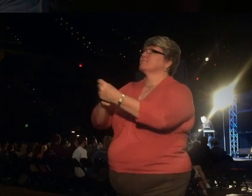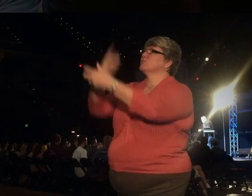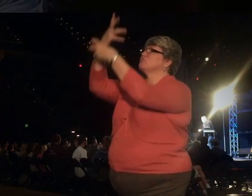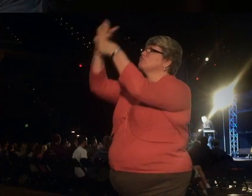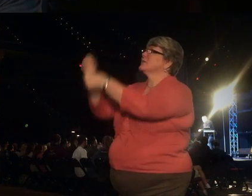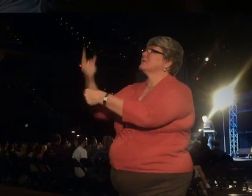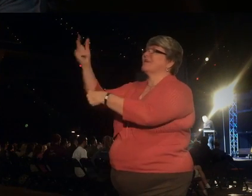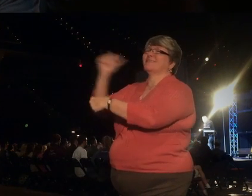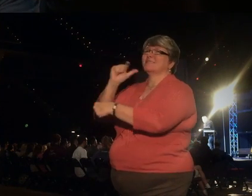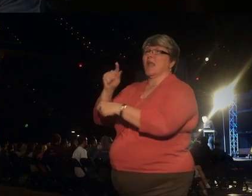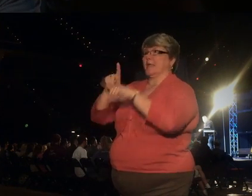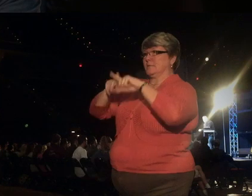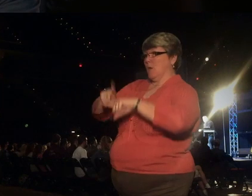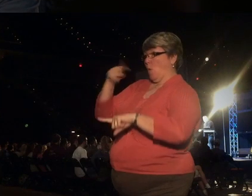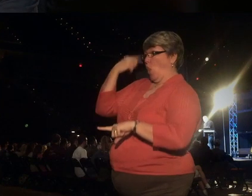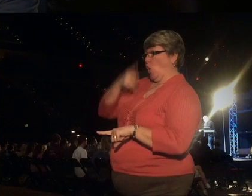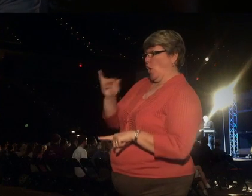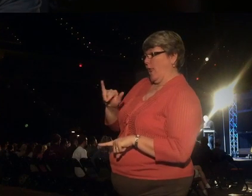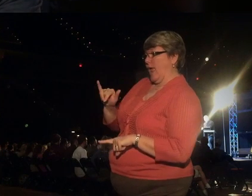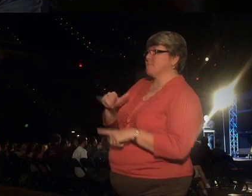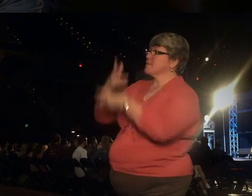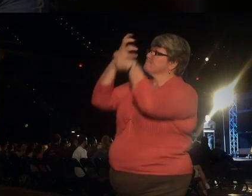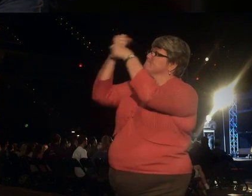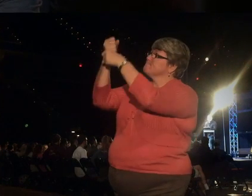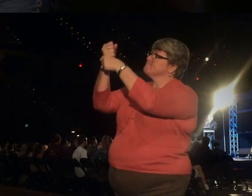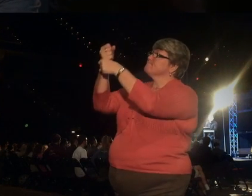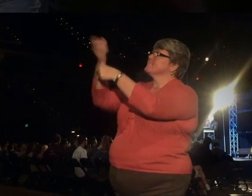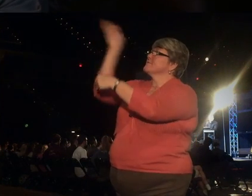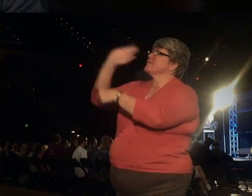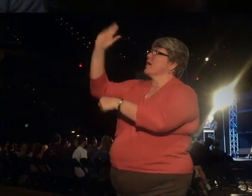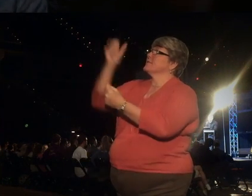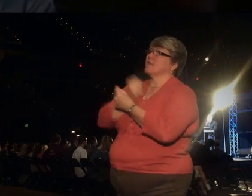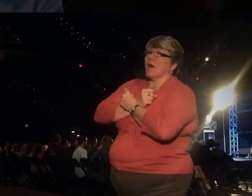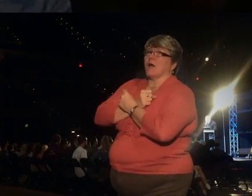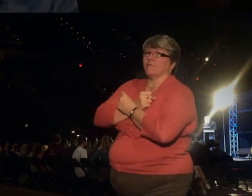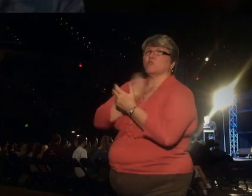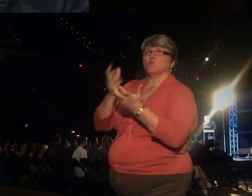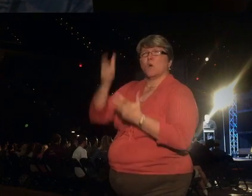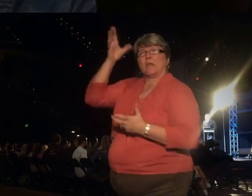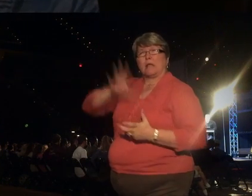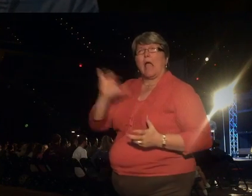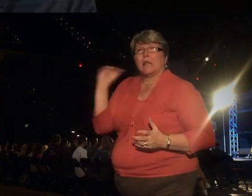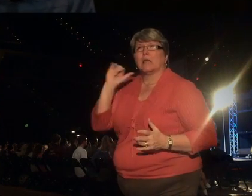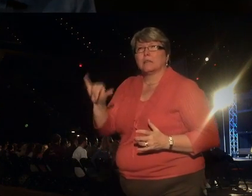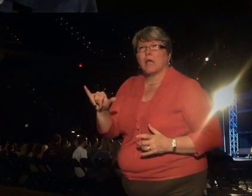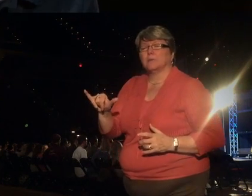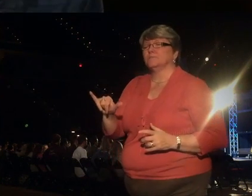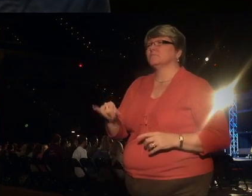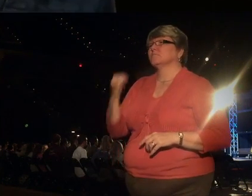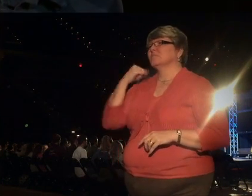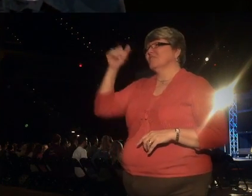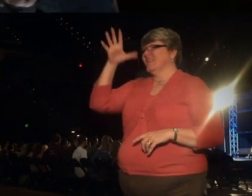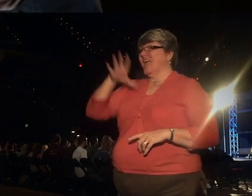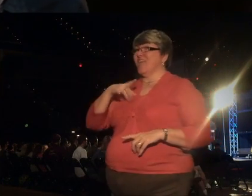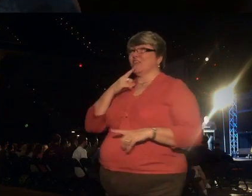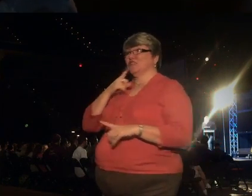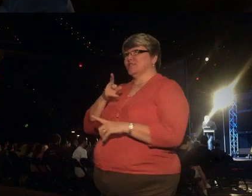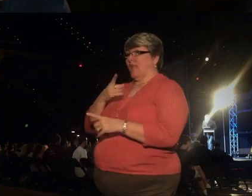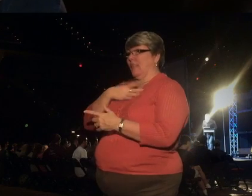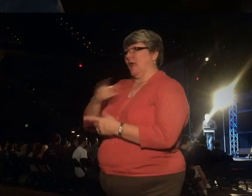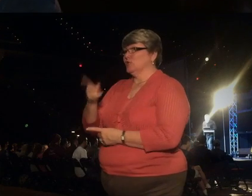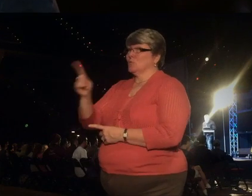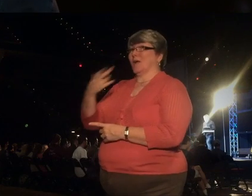a tether in the love of God. Ladies, you want a guy like that. Here's the reality. If you have a guy that's just into you because you're hot, ladies, let me tell you